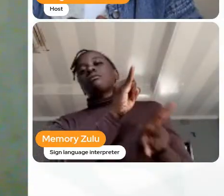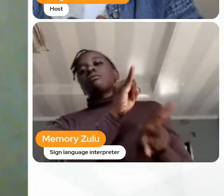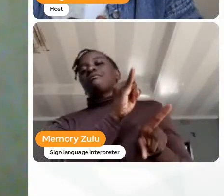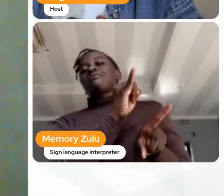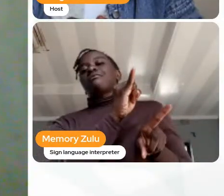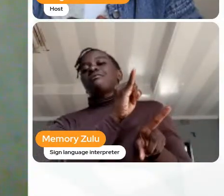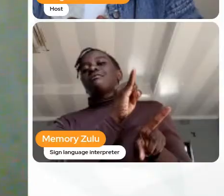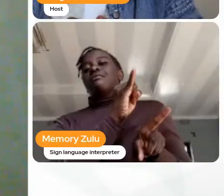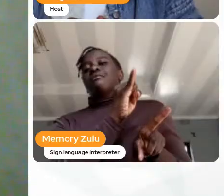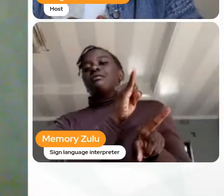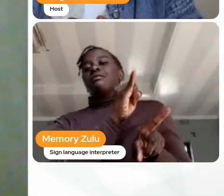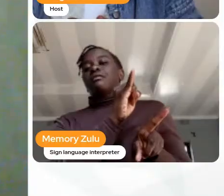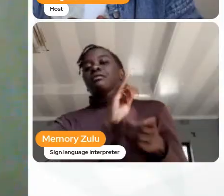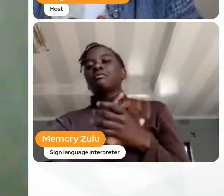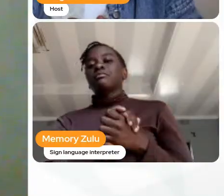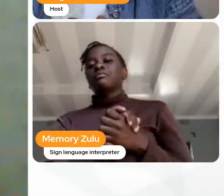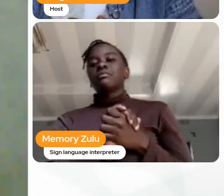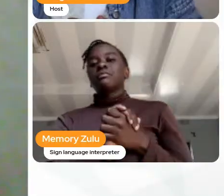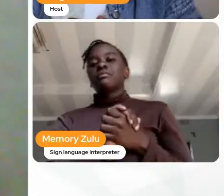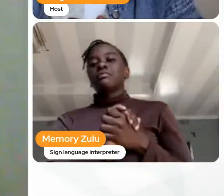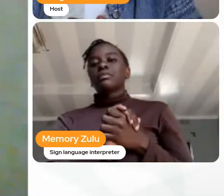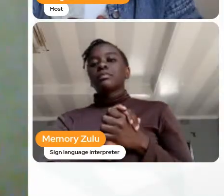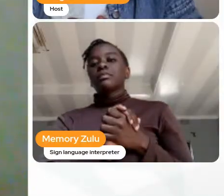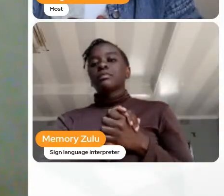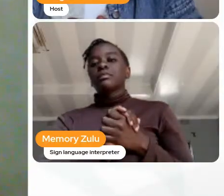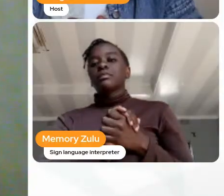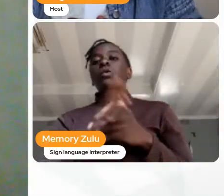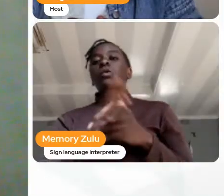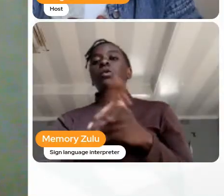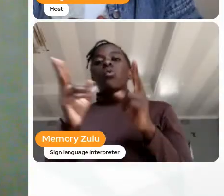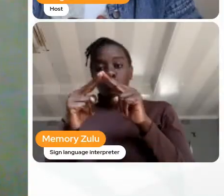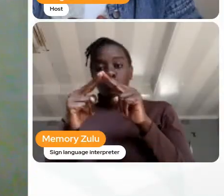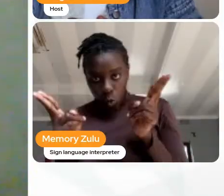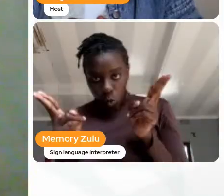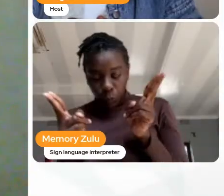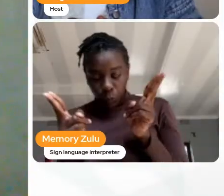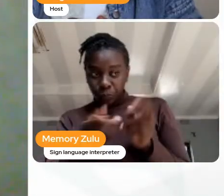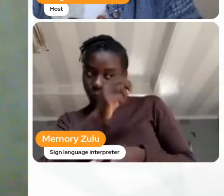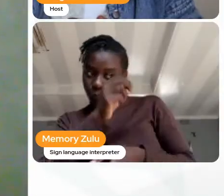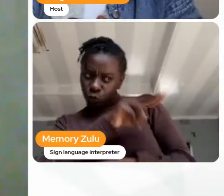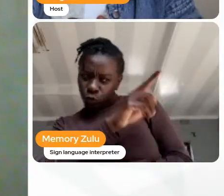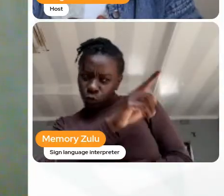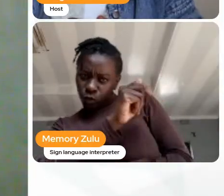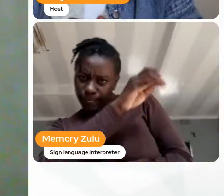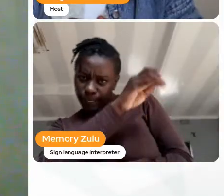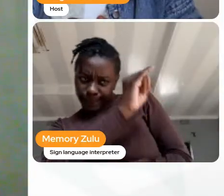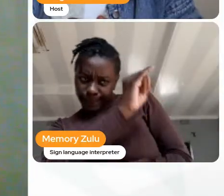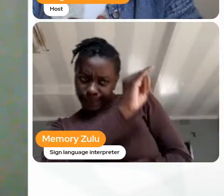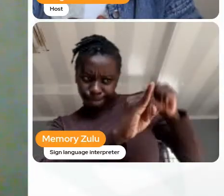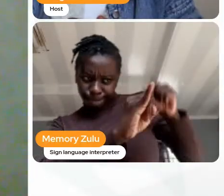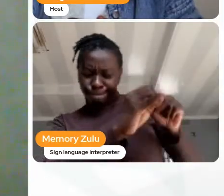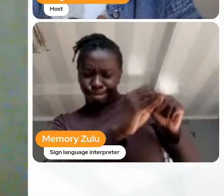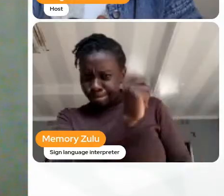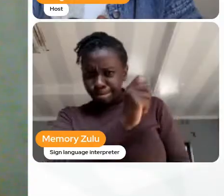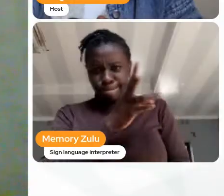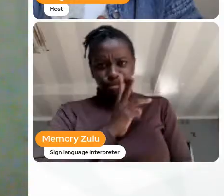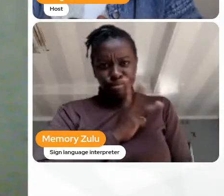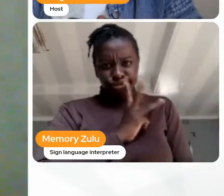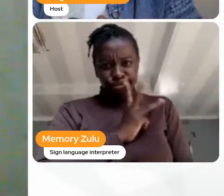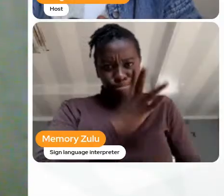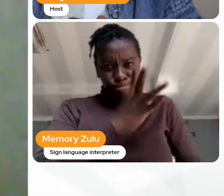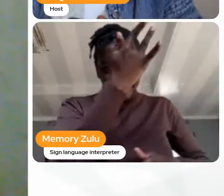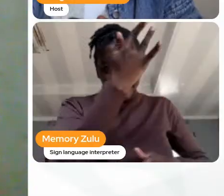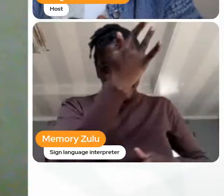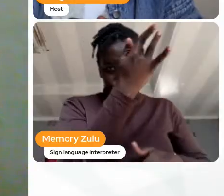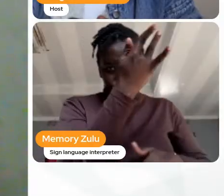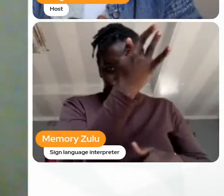infection. So it's possible, yes, for a UTI to be caused by a sexually transmitted disease. I need to mention, like the